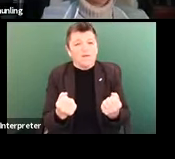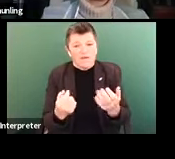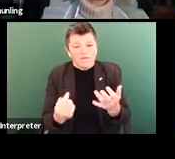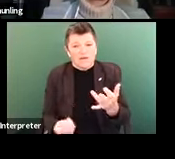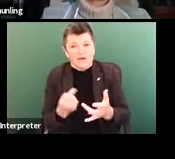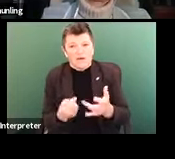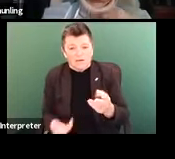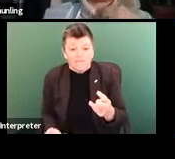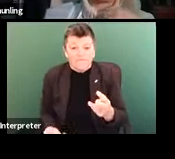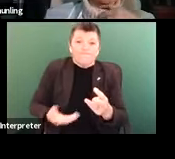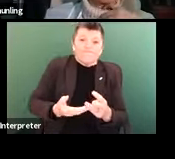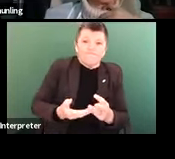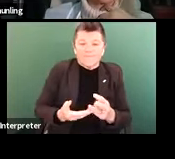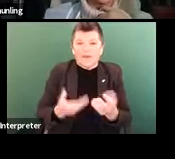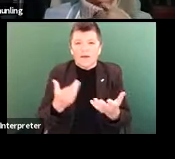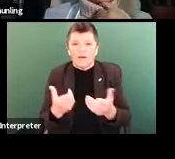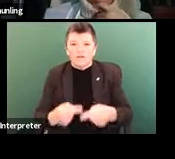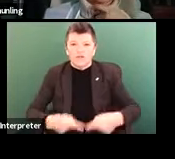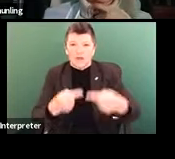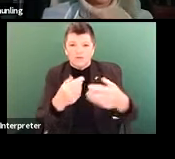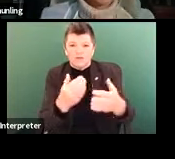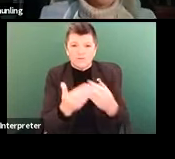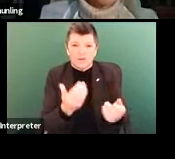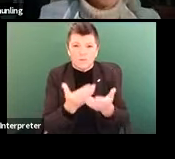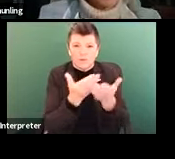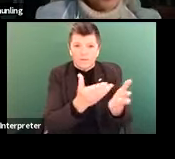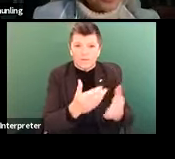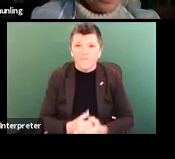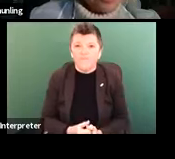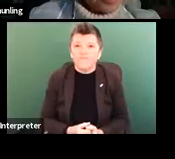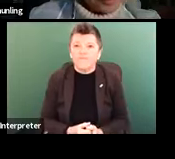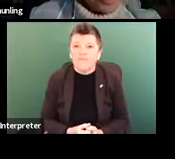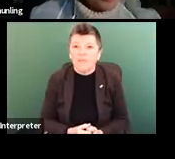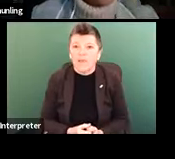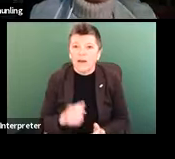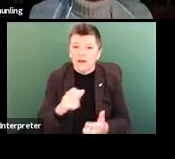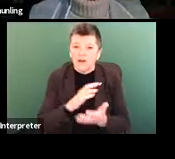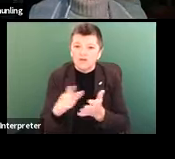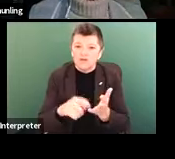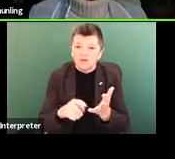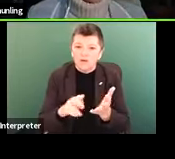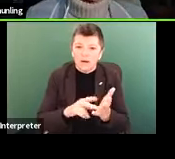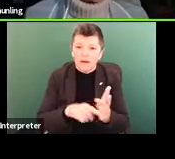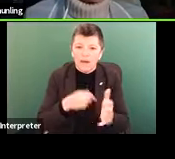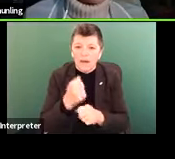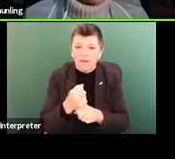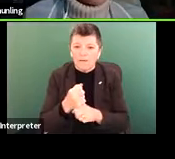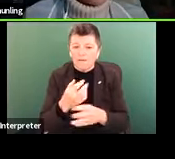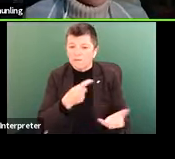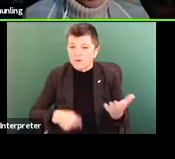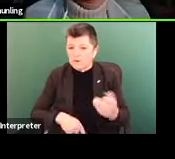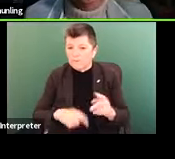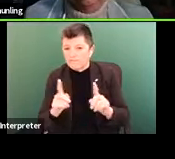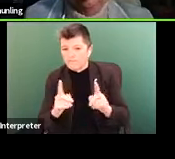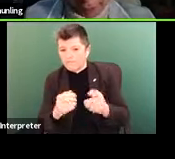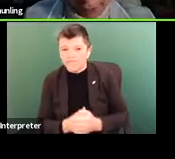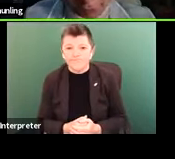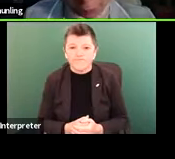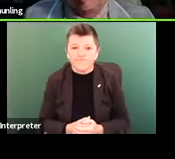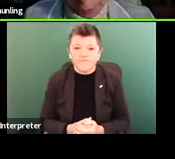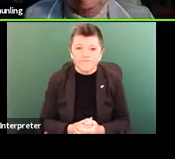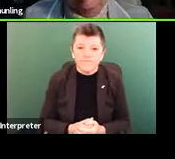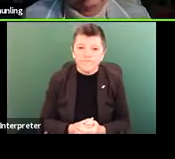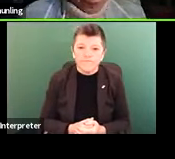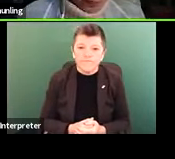Yes. Chunling, have you to say anything fine about China? Yes, I think